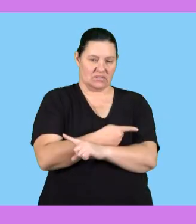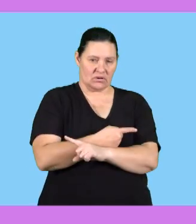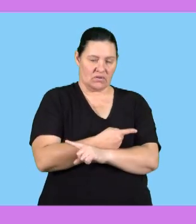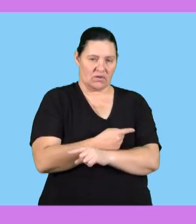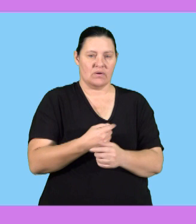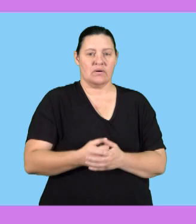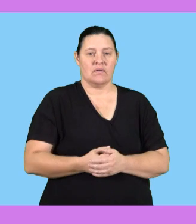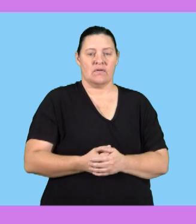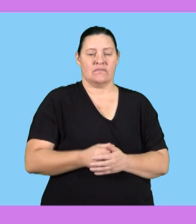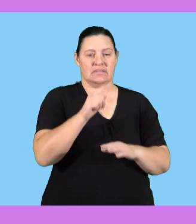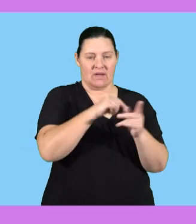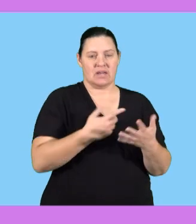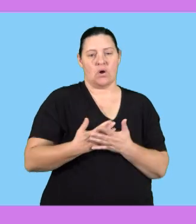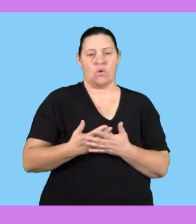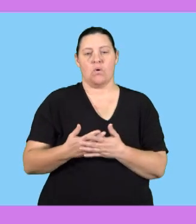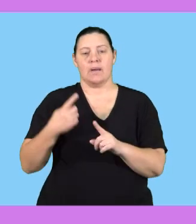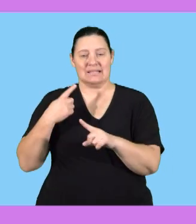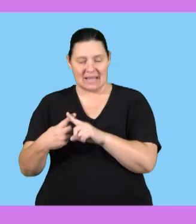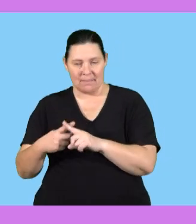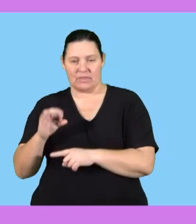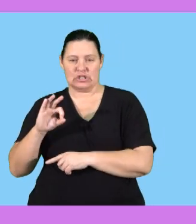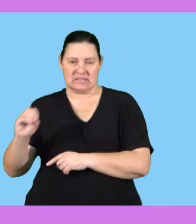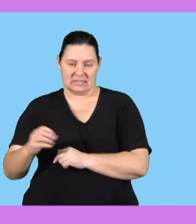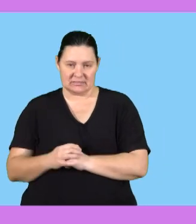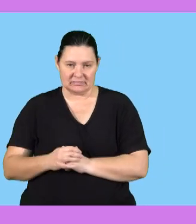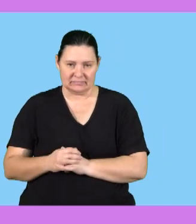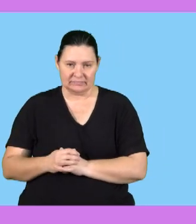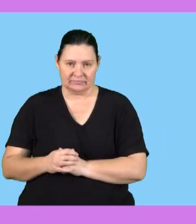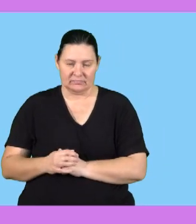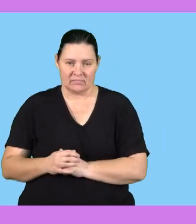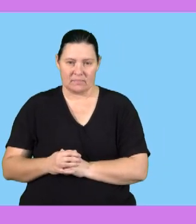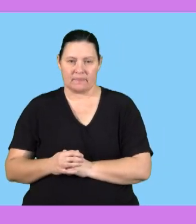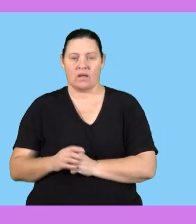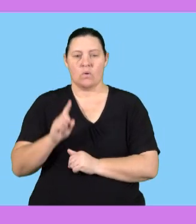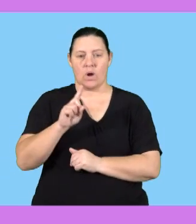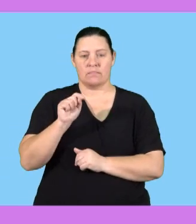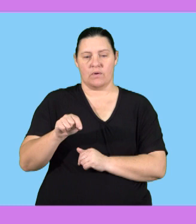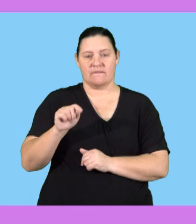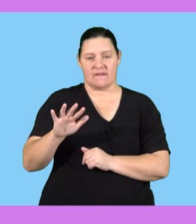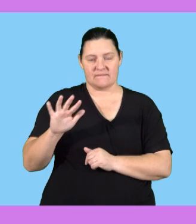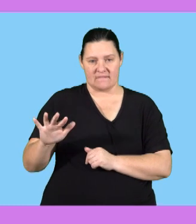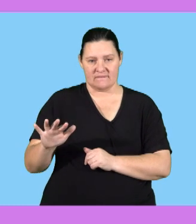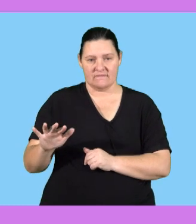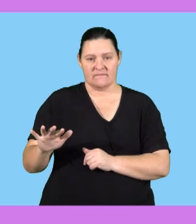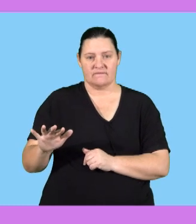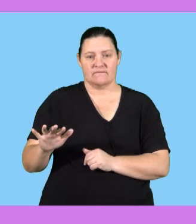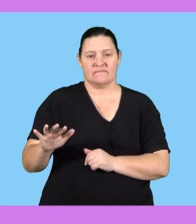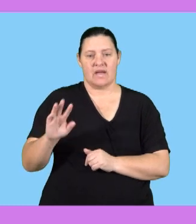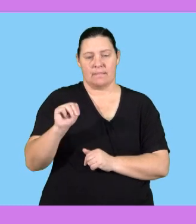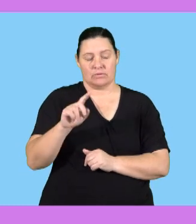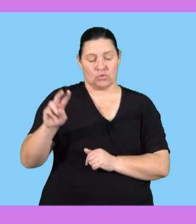of multiplication now. So I'm going to say that multiply by 30. Okay, so 1.55 meters